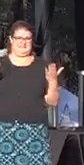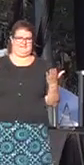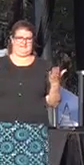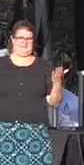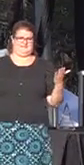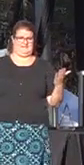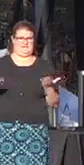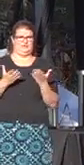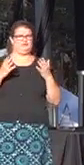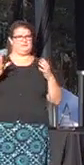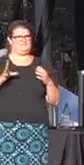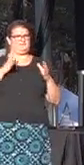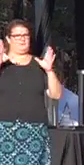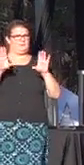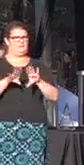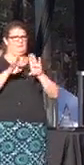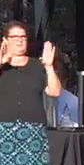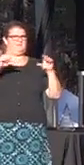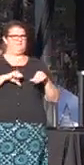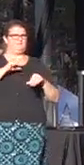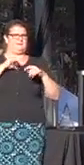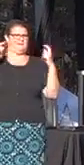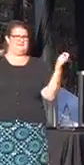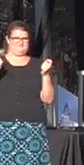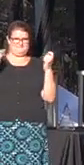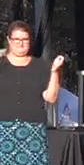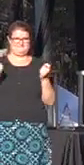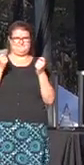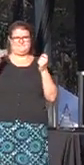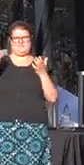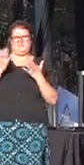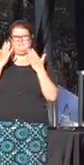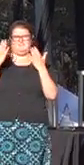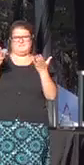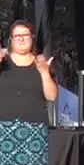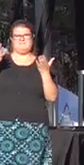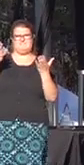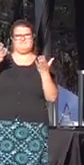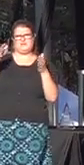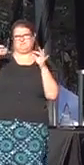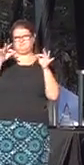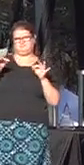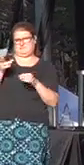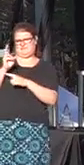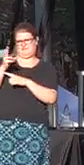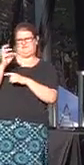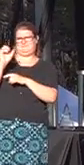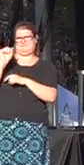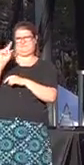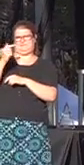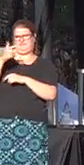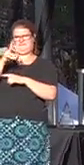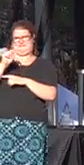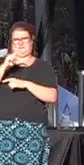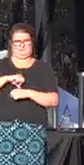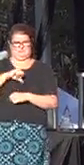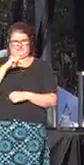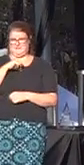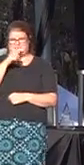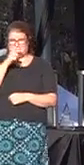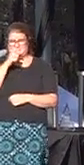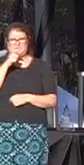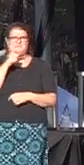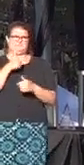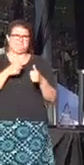officially open our Pride festivities and offer a history of San Diego's LGBT Pride is the